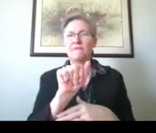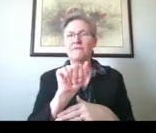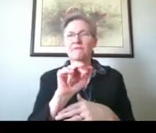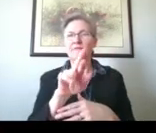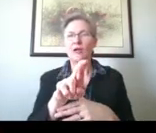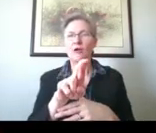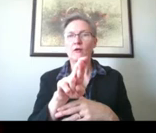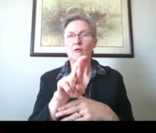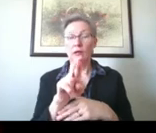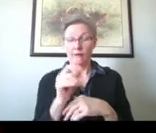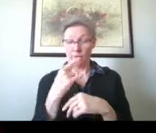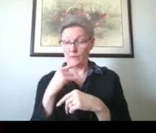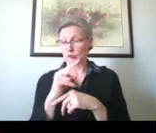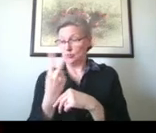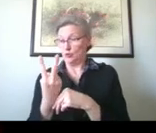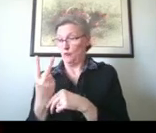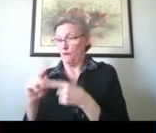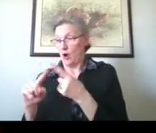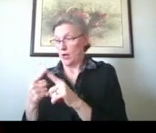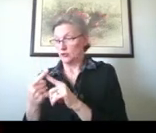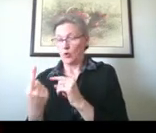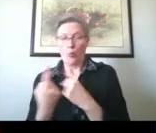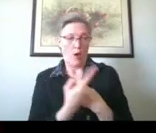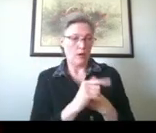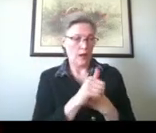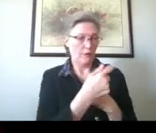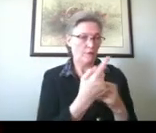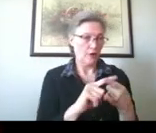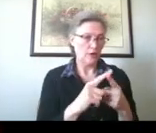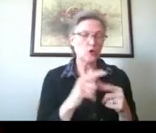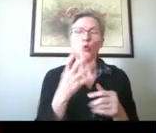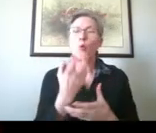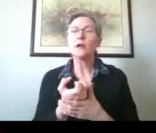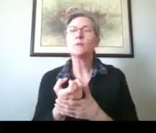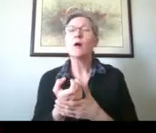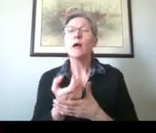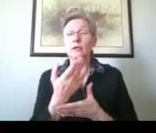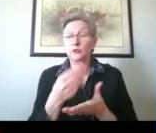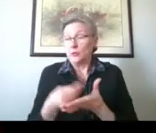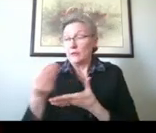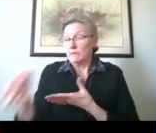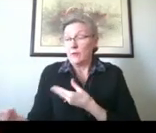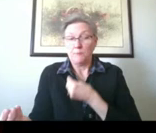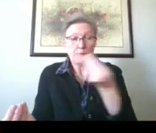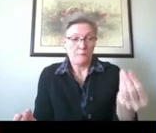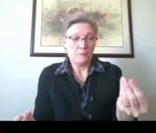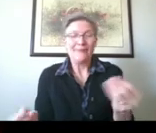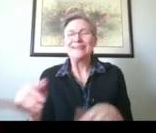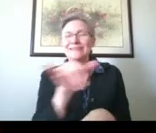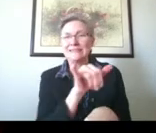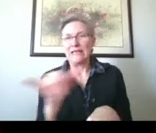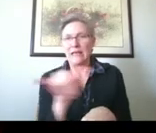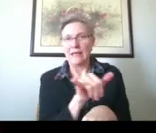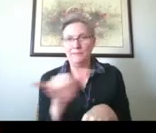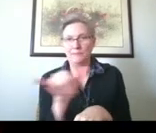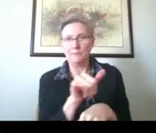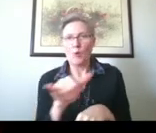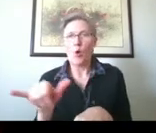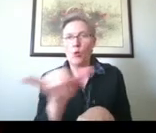other friends, you want to make sure that you're giving them an equal part, which is the same amount you're getting as your